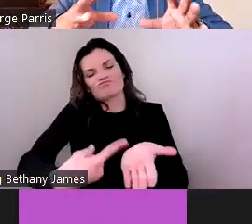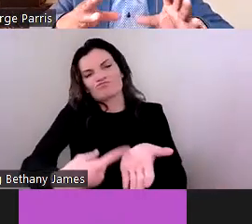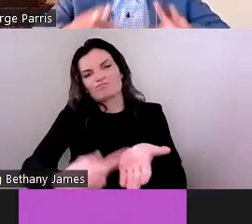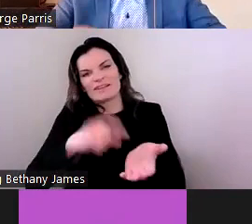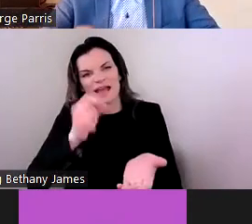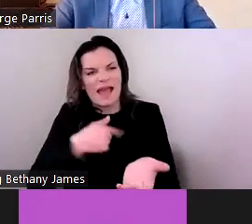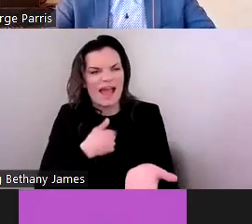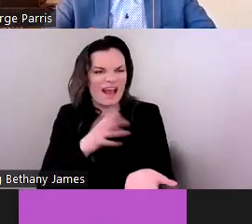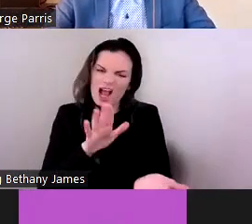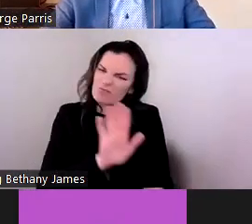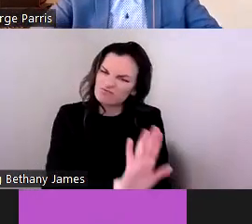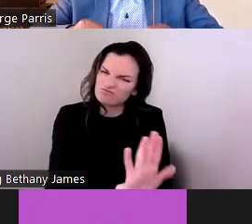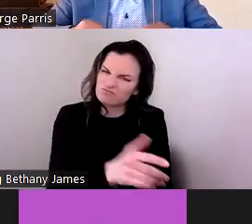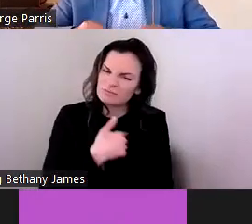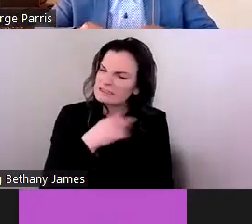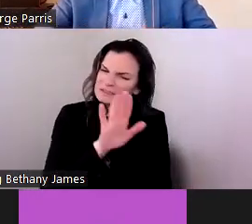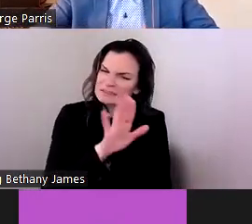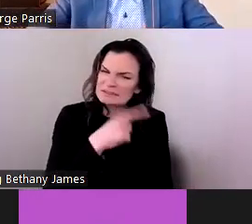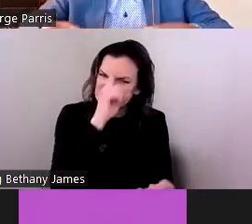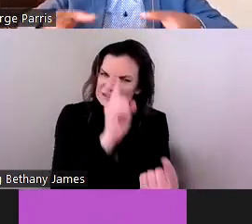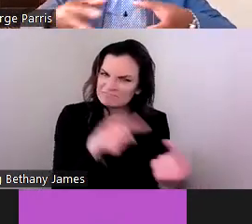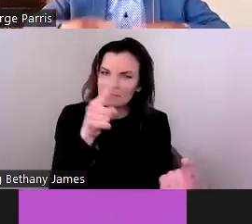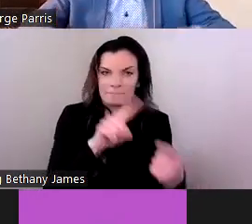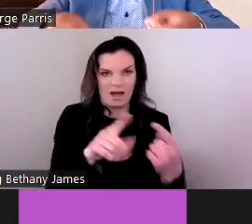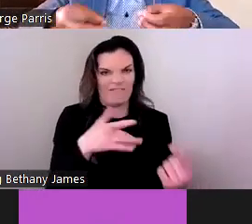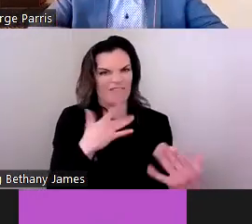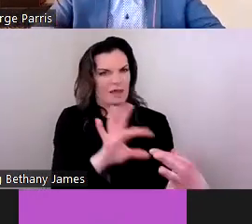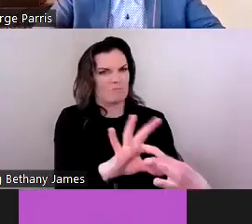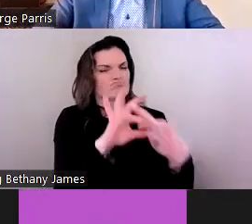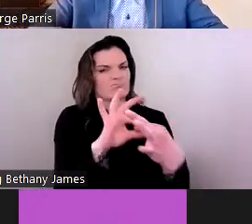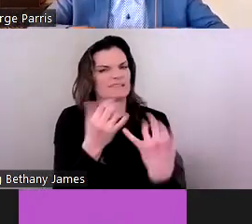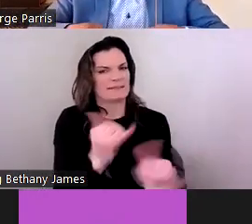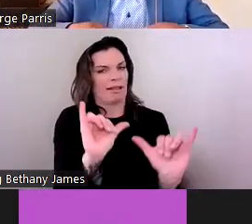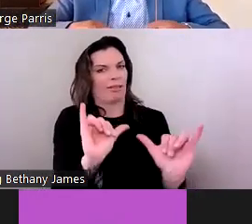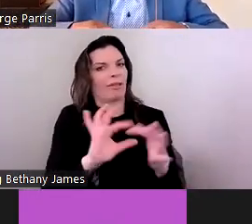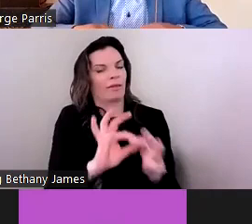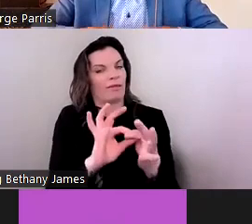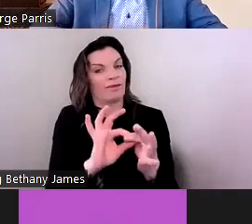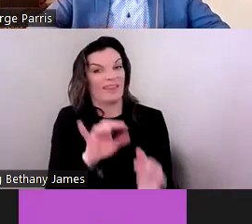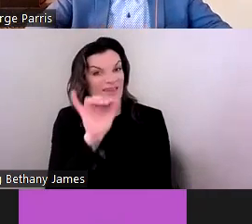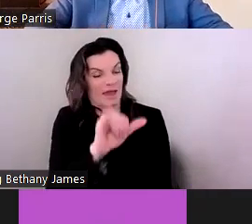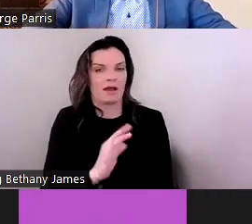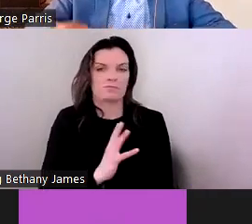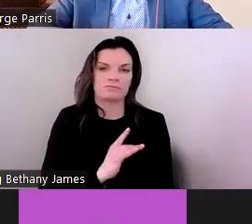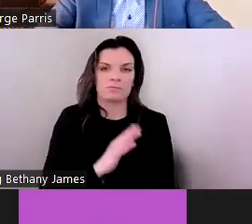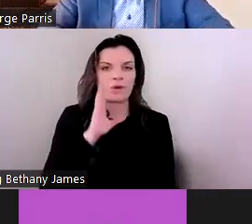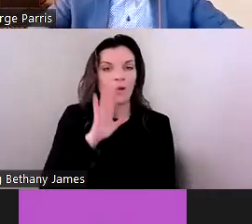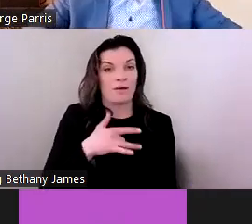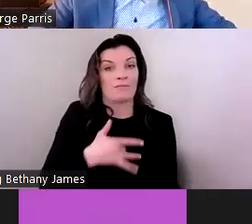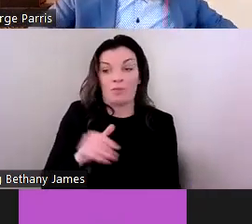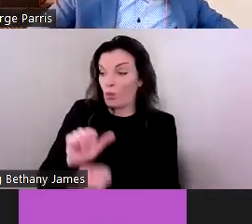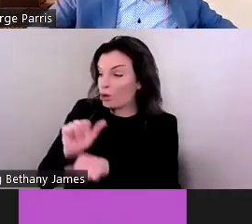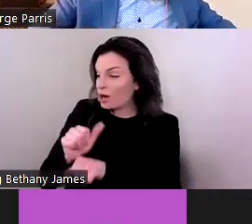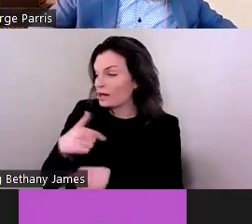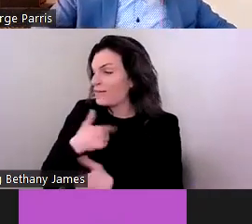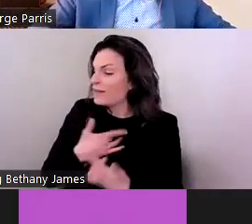feedback. I would recommend that as part of dealing with compassion fatigue, as part of dealing with stresses